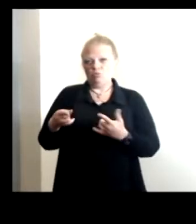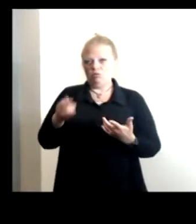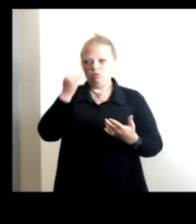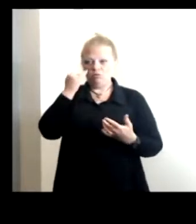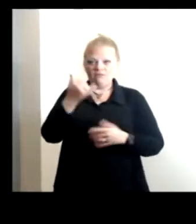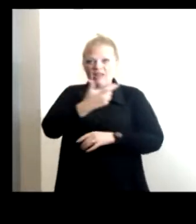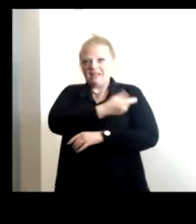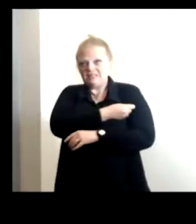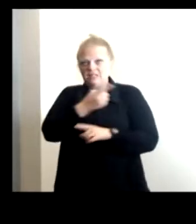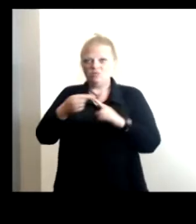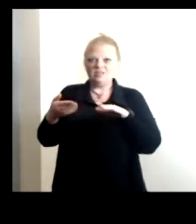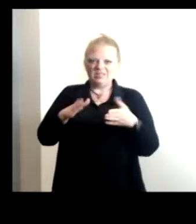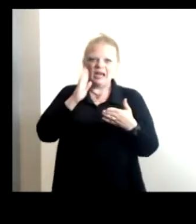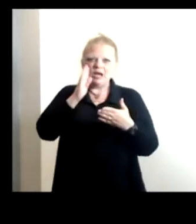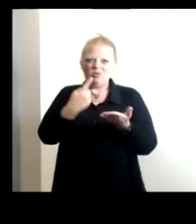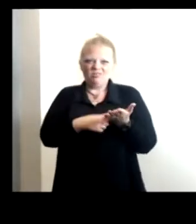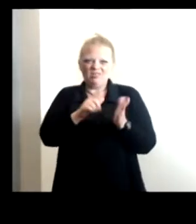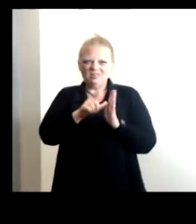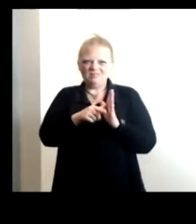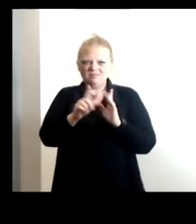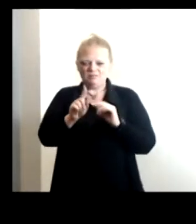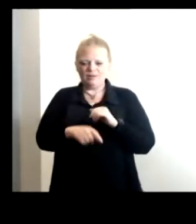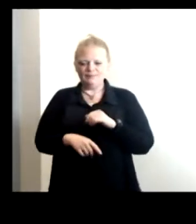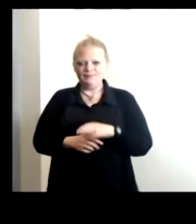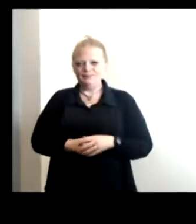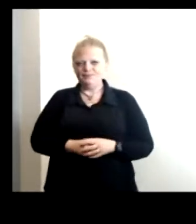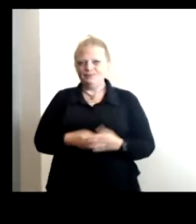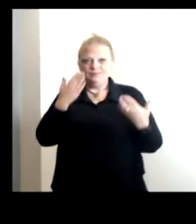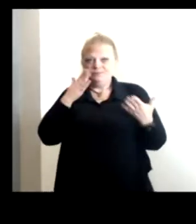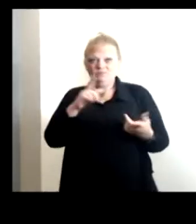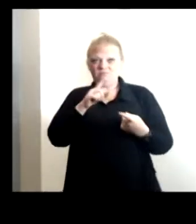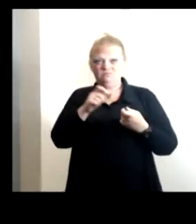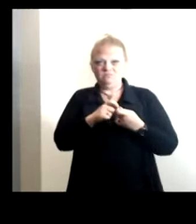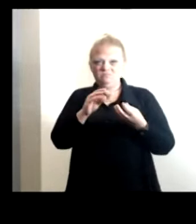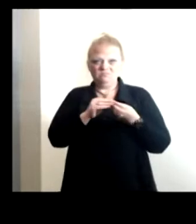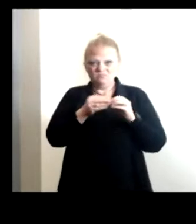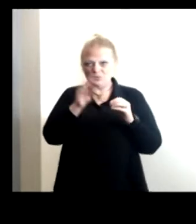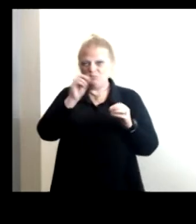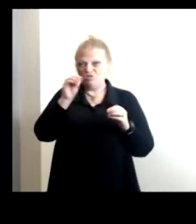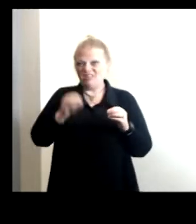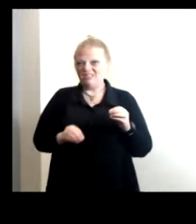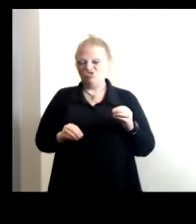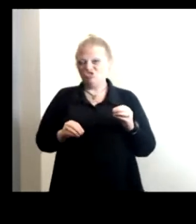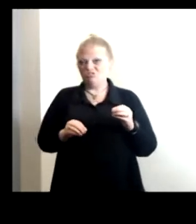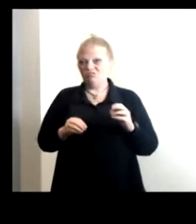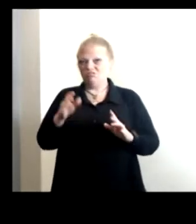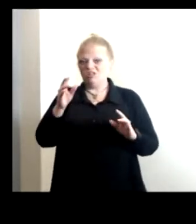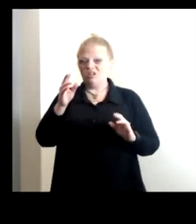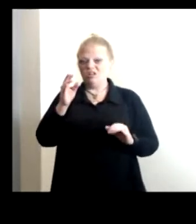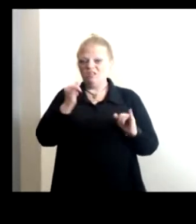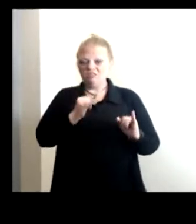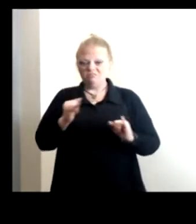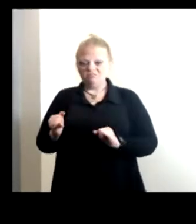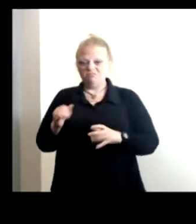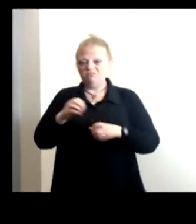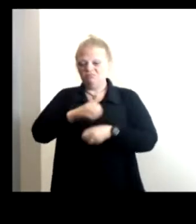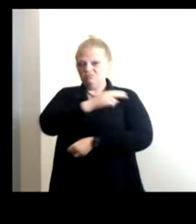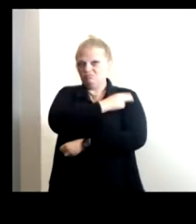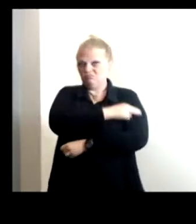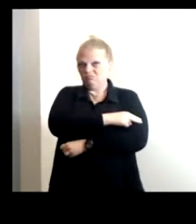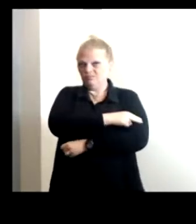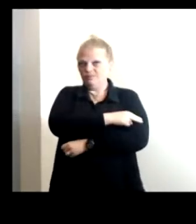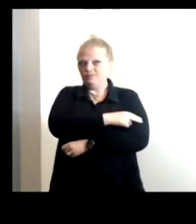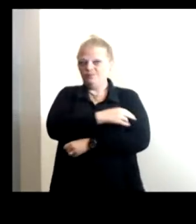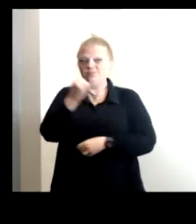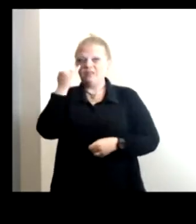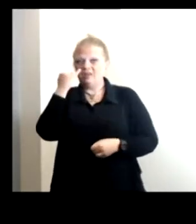not, when they die, and we'll get to that in a second. But I do not know the exact number or percentage of individuals who are hospitalized